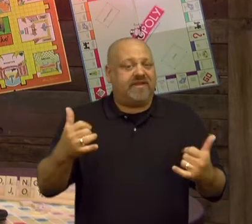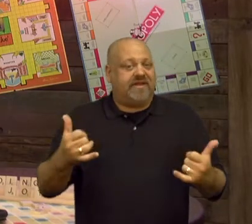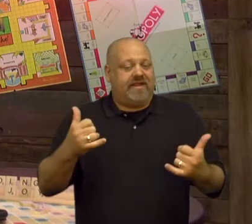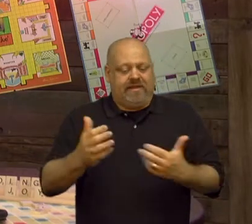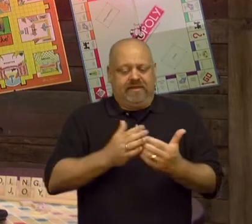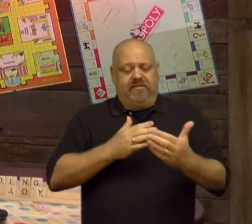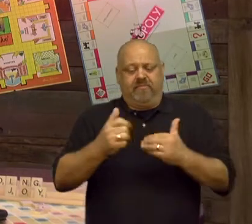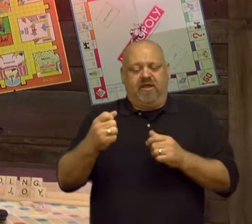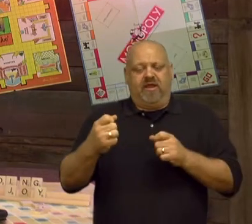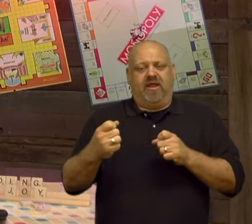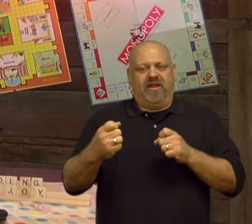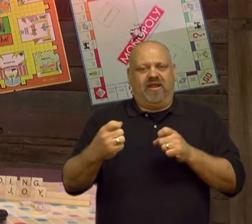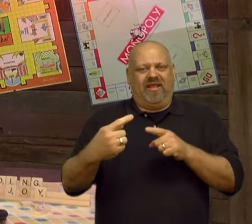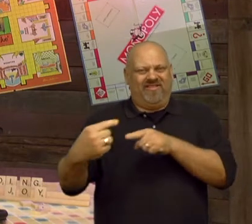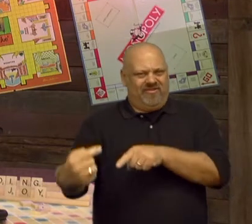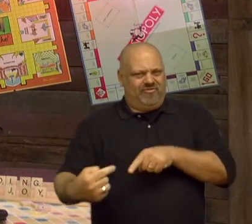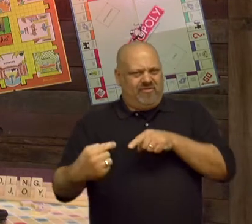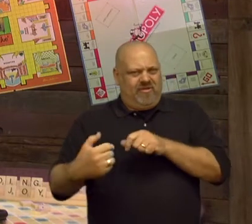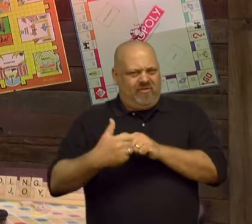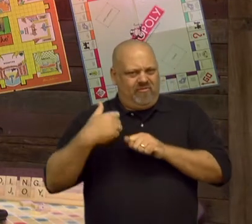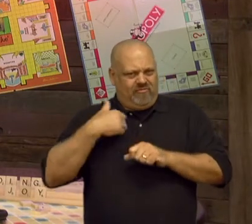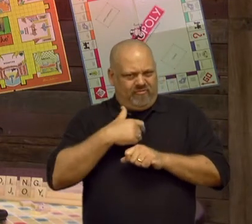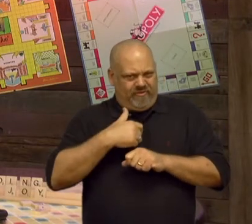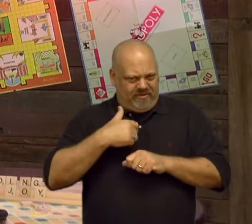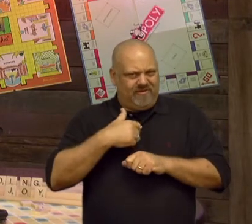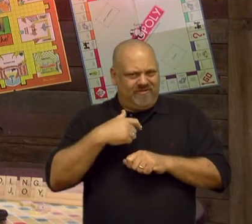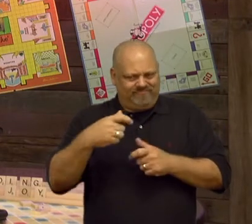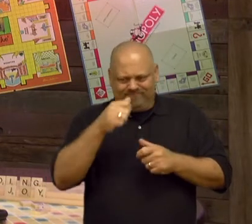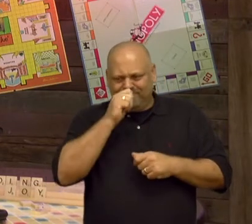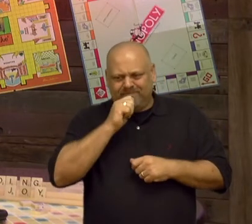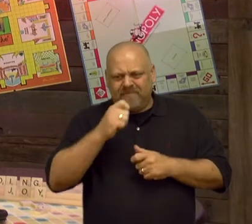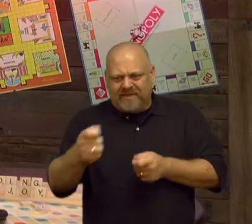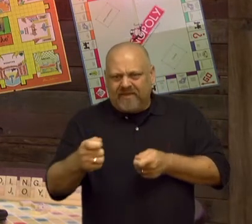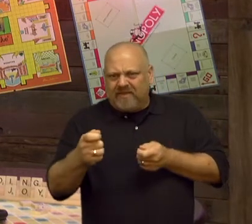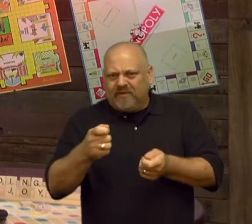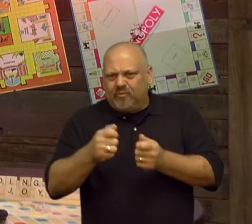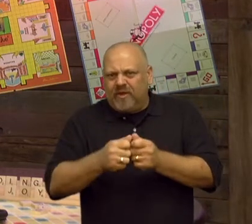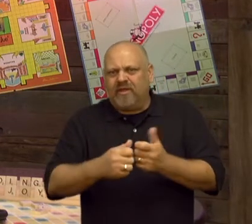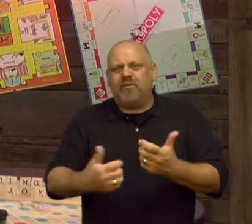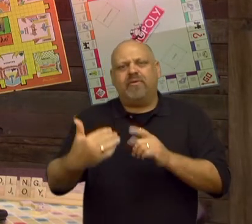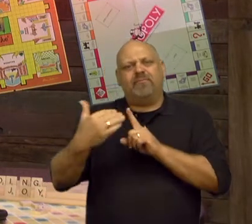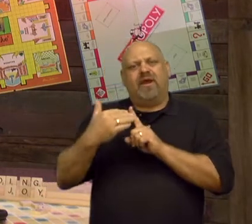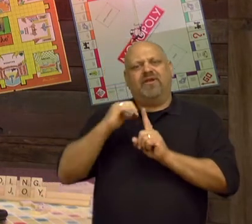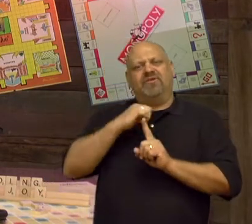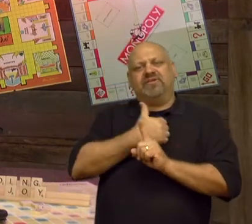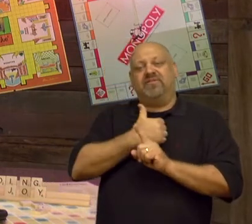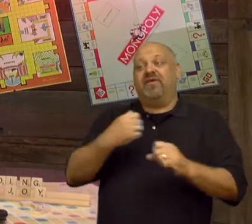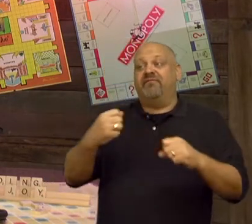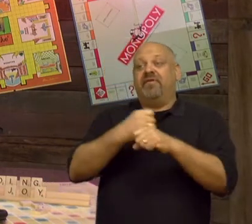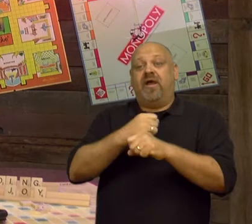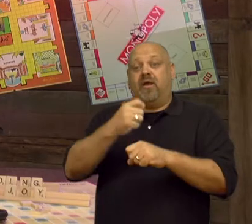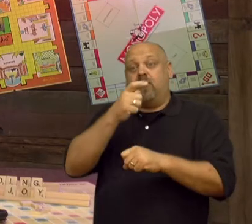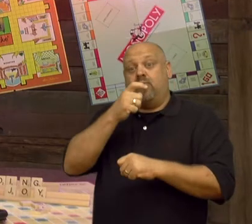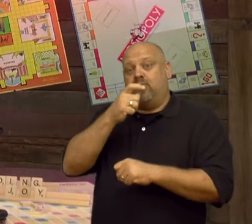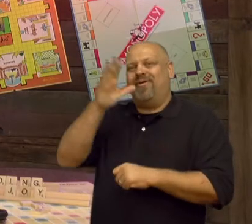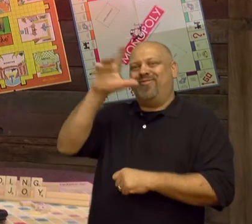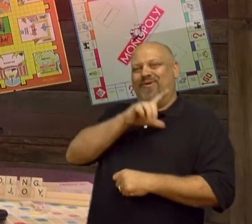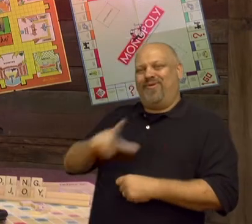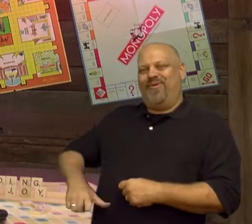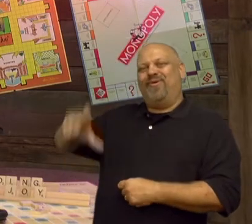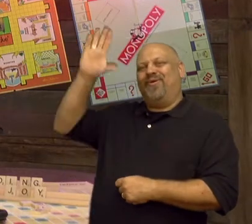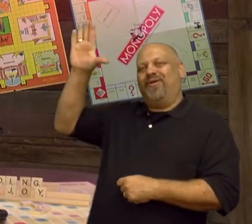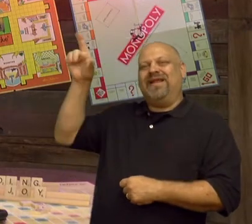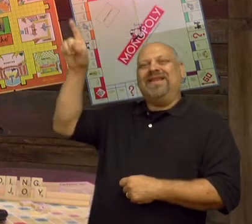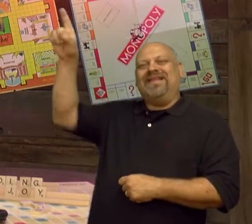faces everyone today. Whatever the adversity that we're dealing with, remind ourselves that the fight is the Lord's, that He